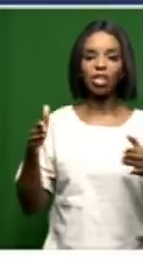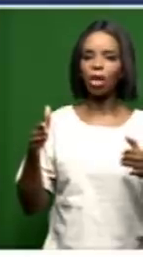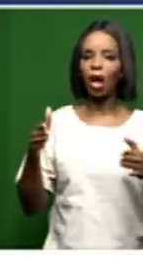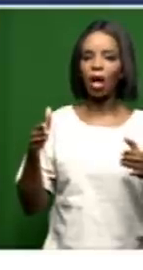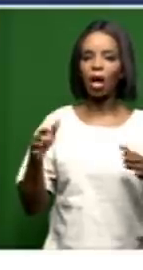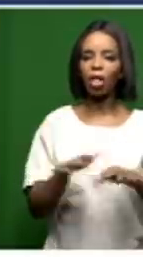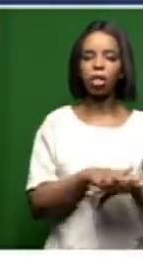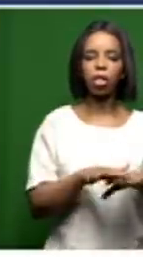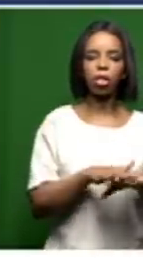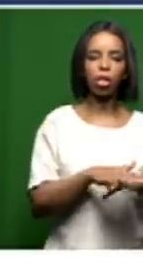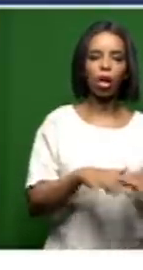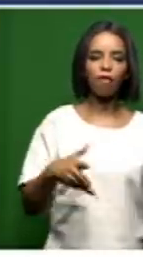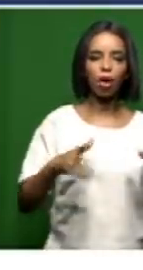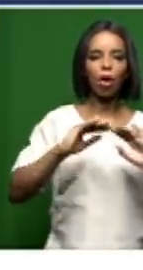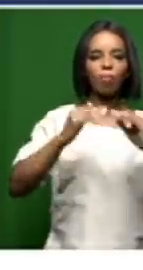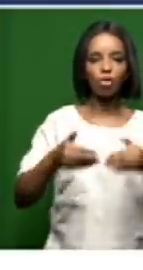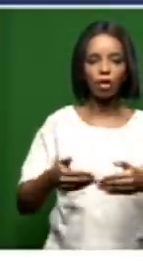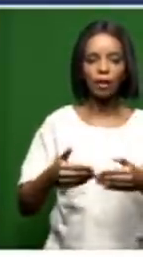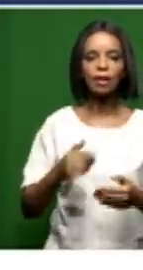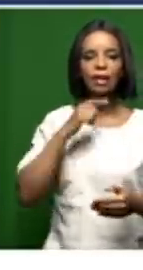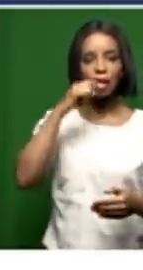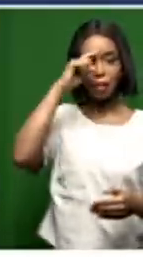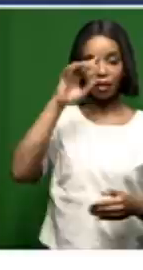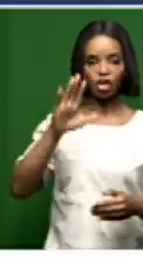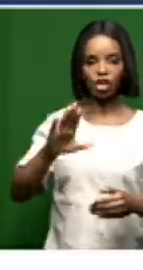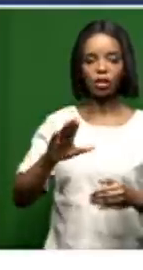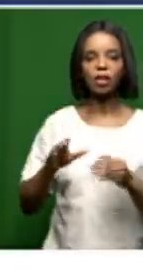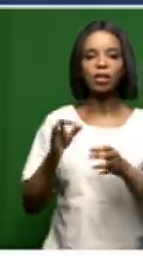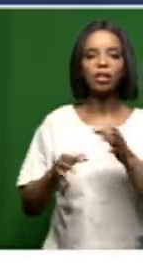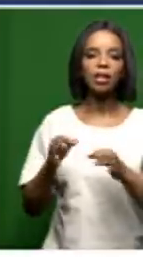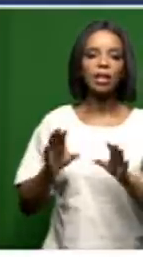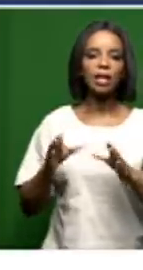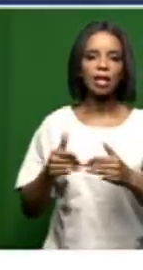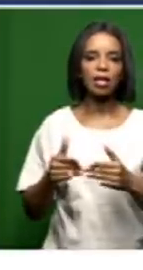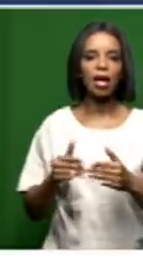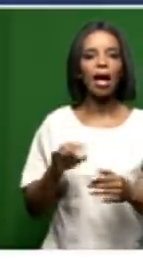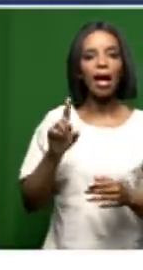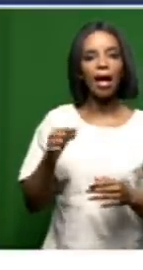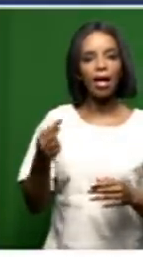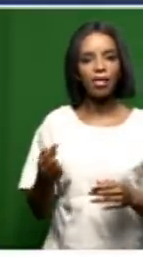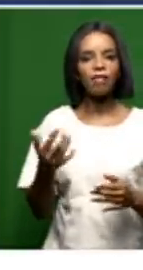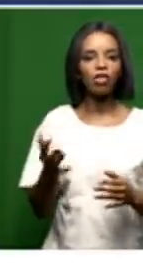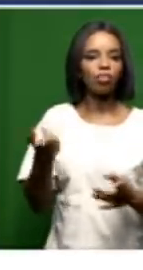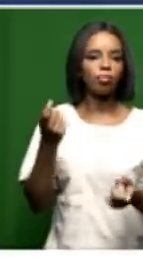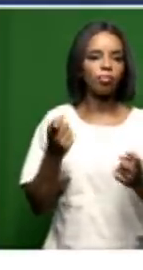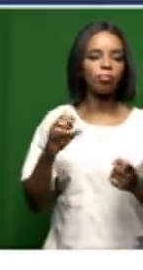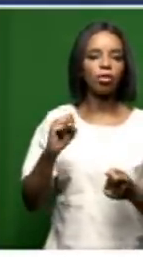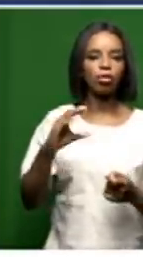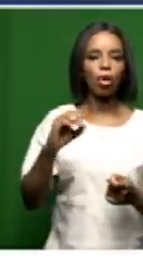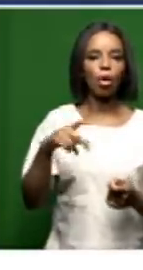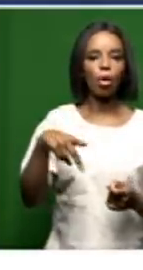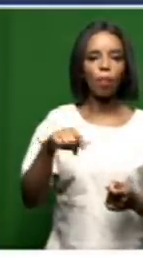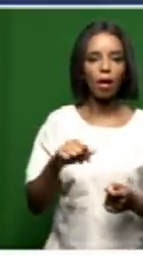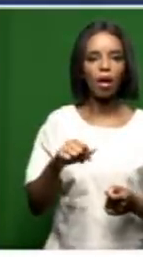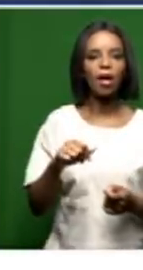image of the party. Now, other entities to be called by Scopa are the State Security Agency, the SSA,